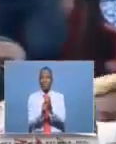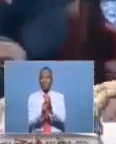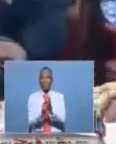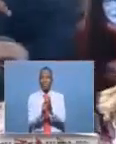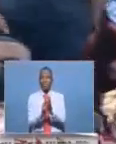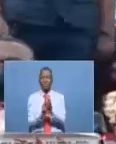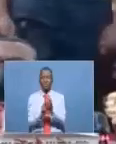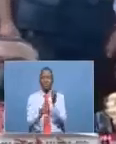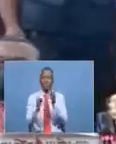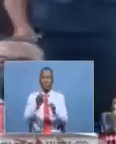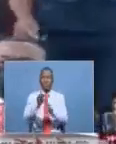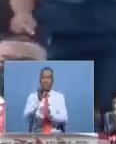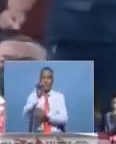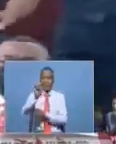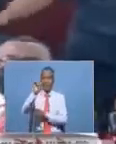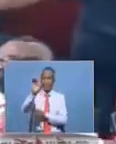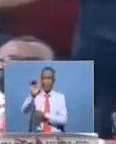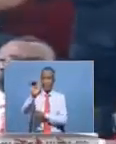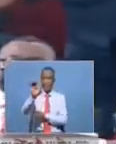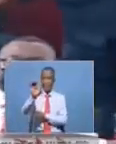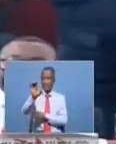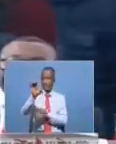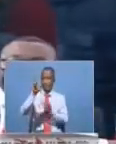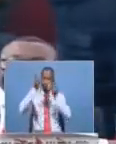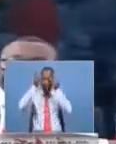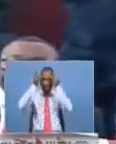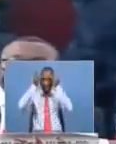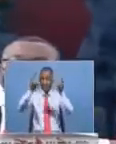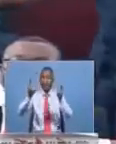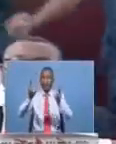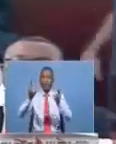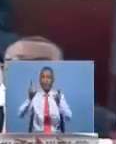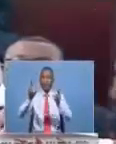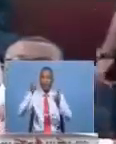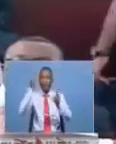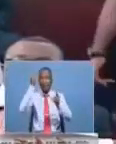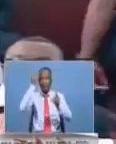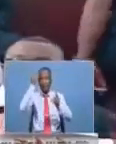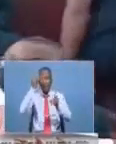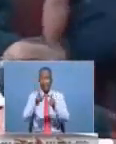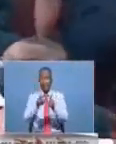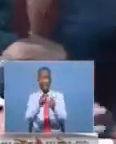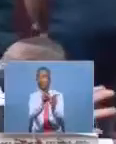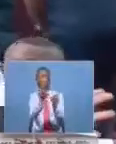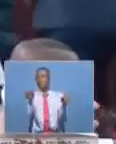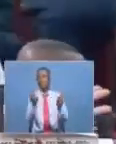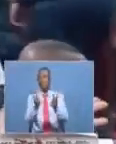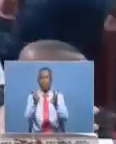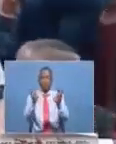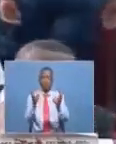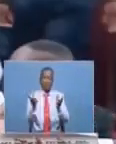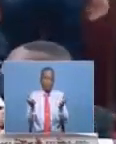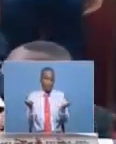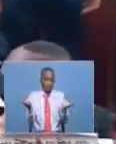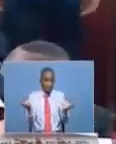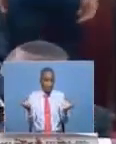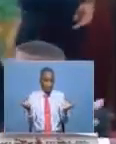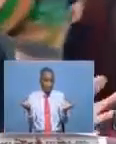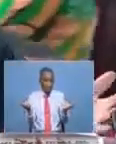first respondent now decided on a different conduct of their case, which they are of course entitled